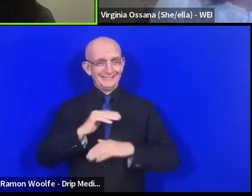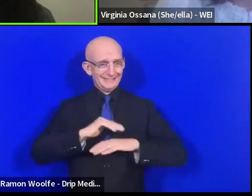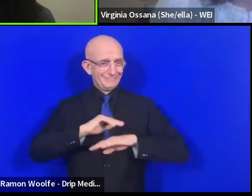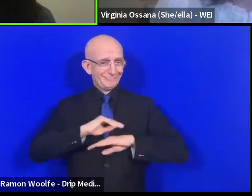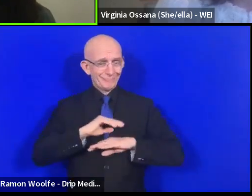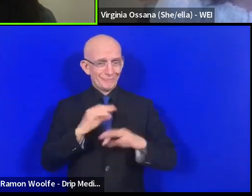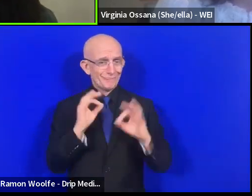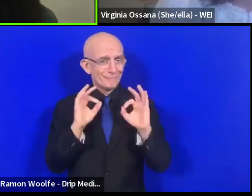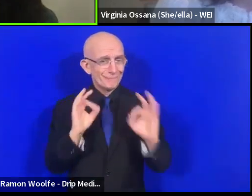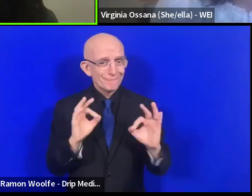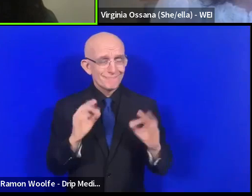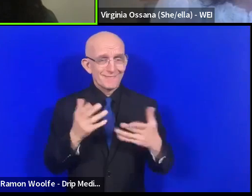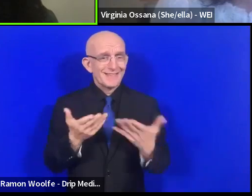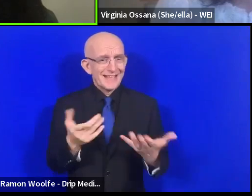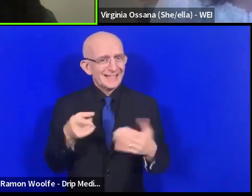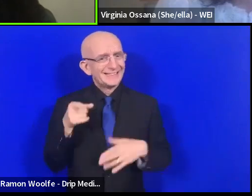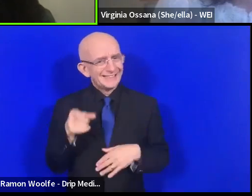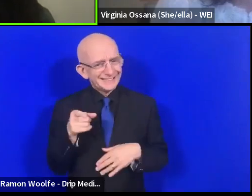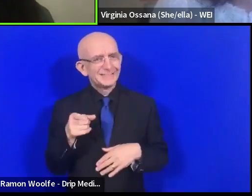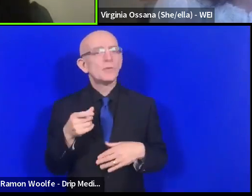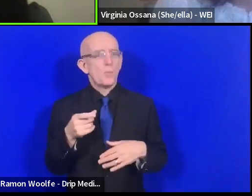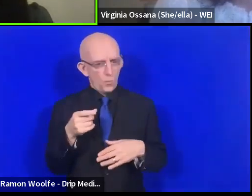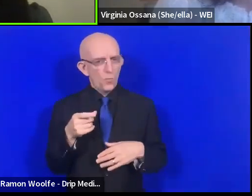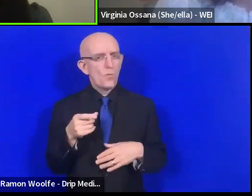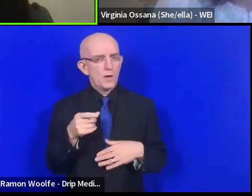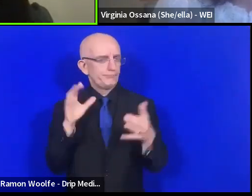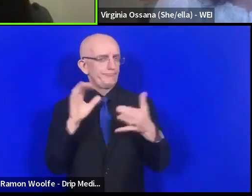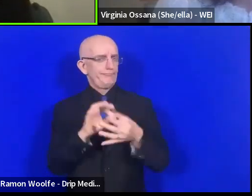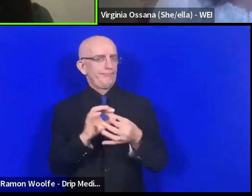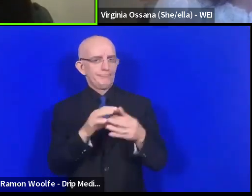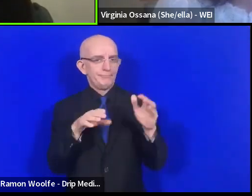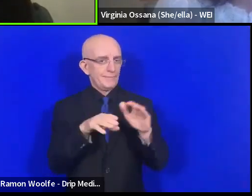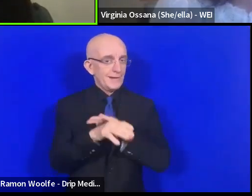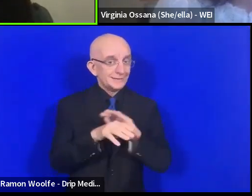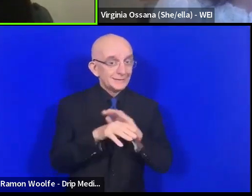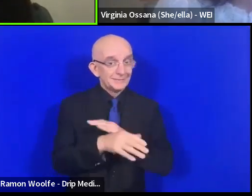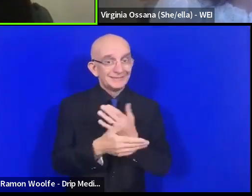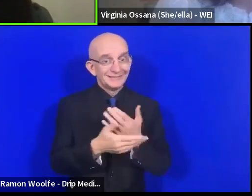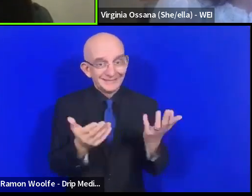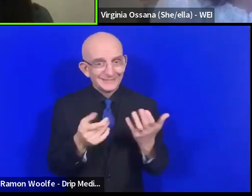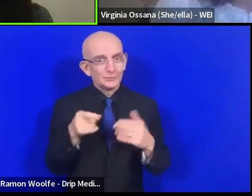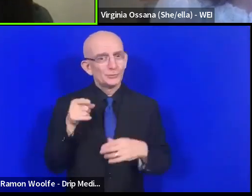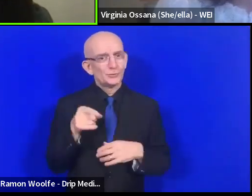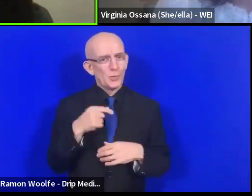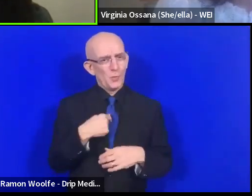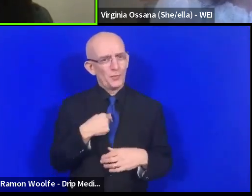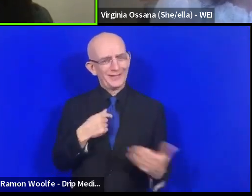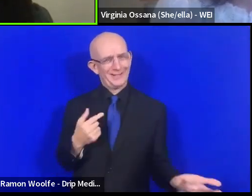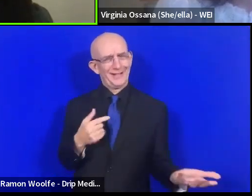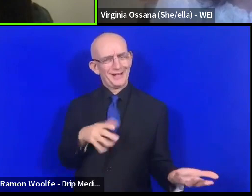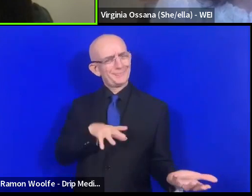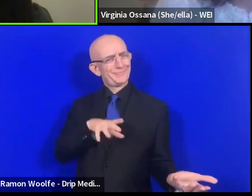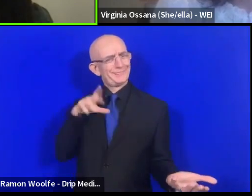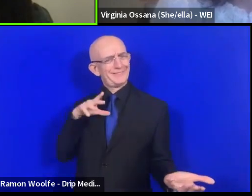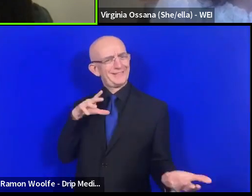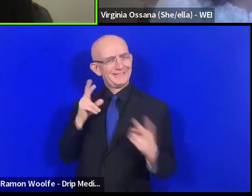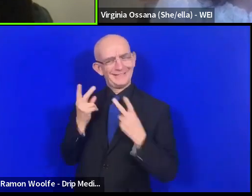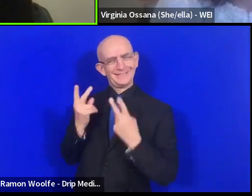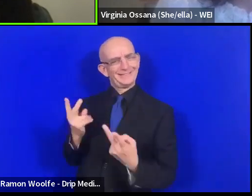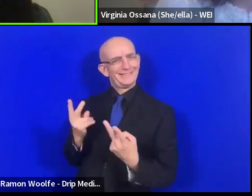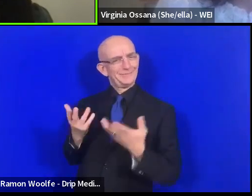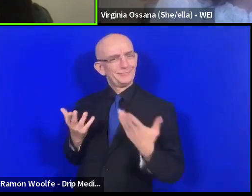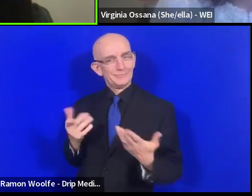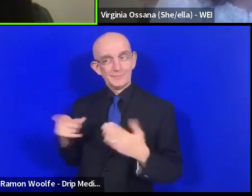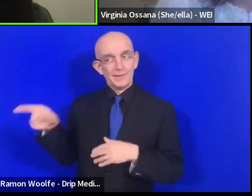Hearing the anecdotes and what people wrote in the survey, they felt overall acknowledged at the conference